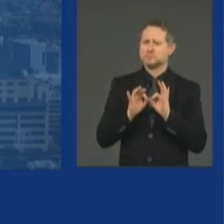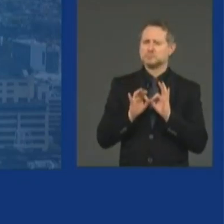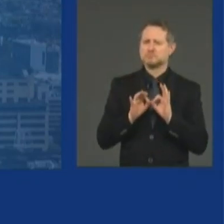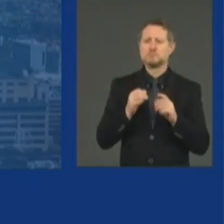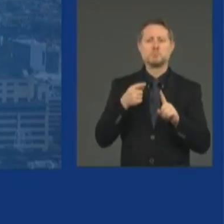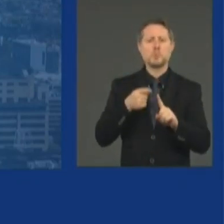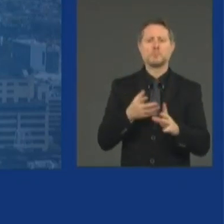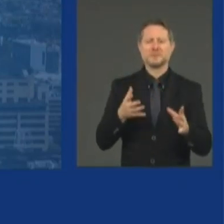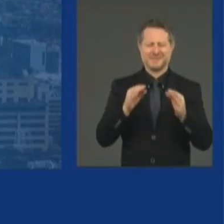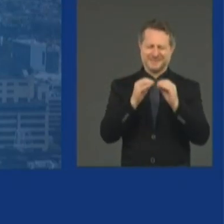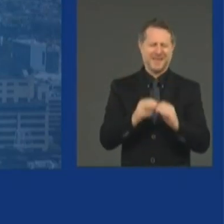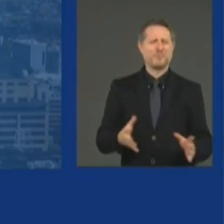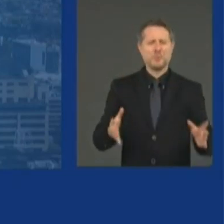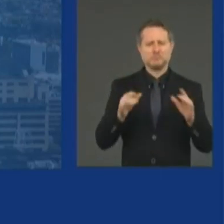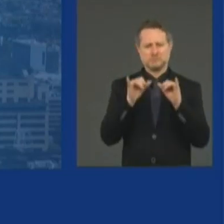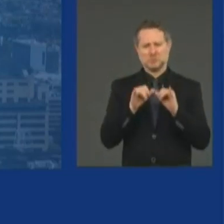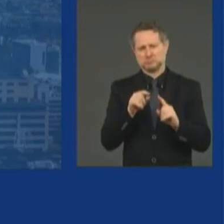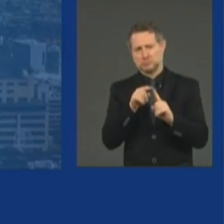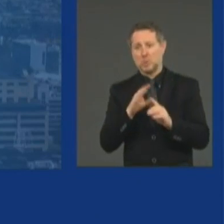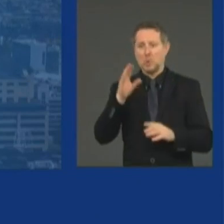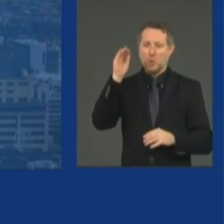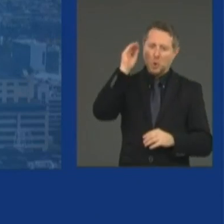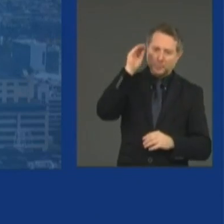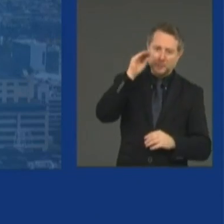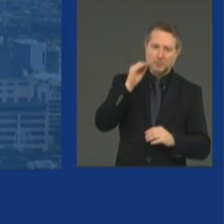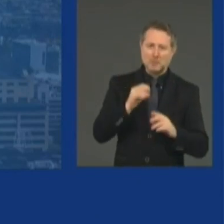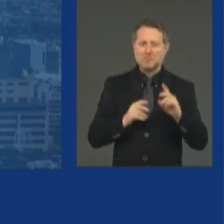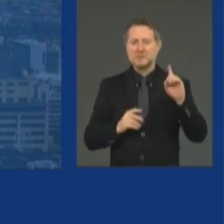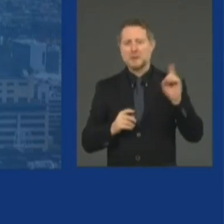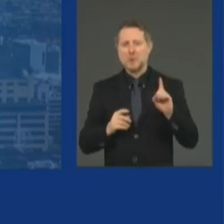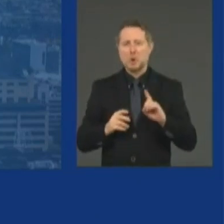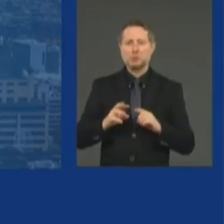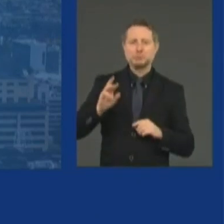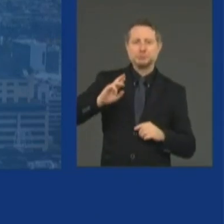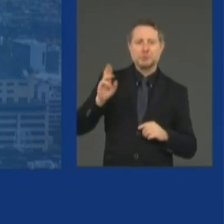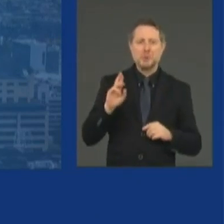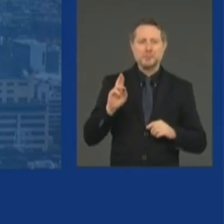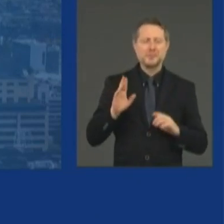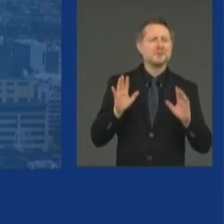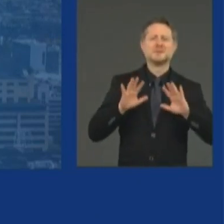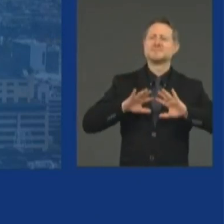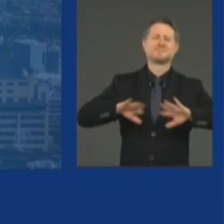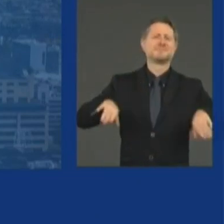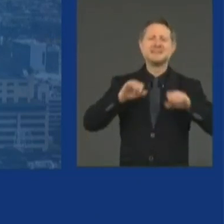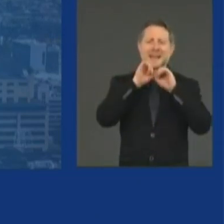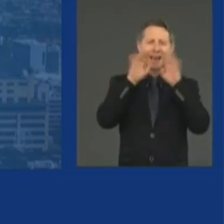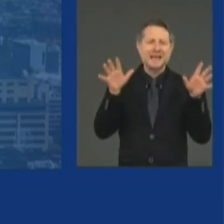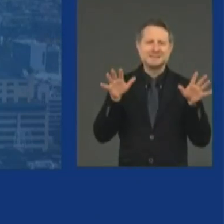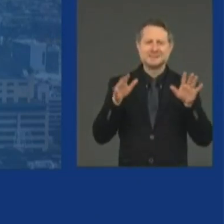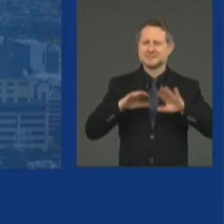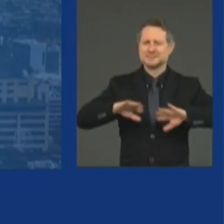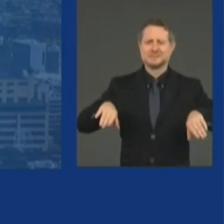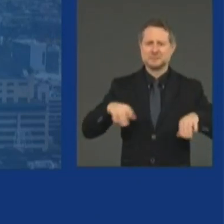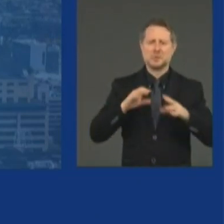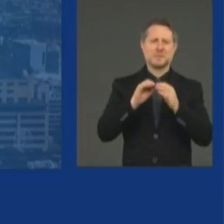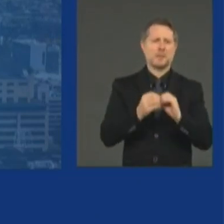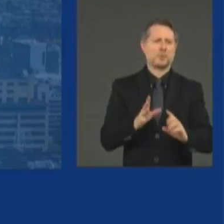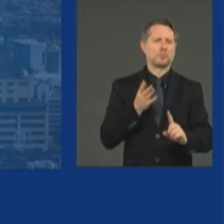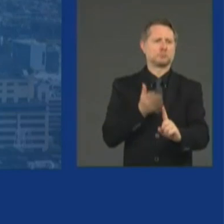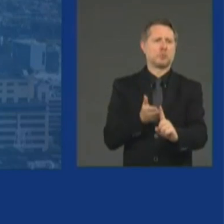Not with opinions, not with politics, not with partisanship, with numbers. And then you just measure the